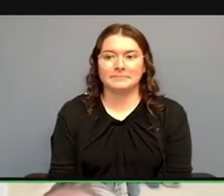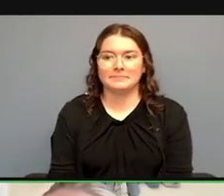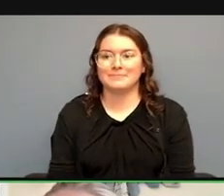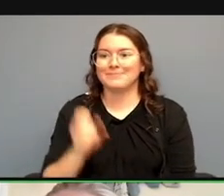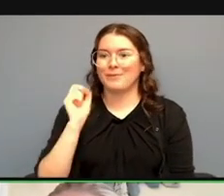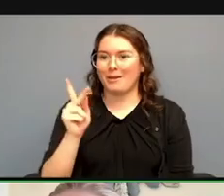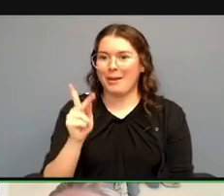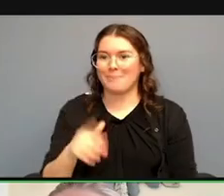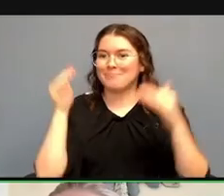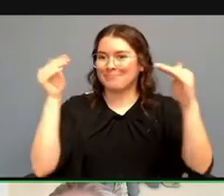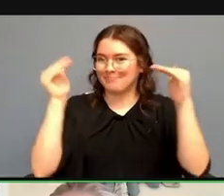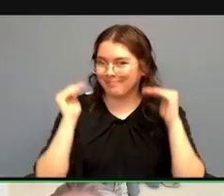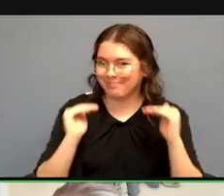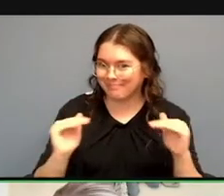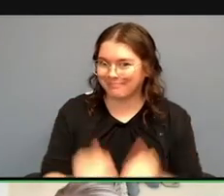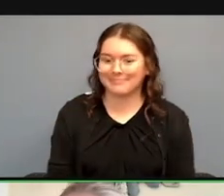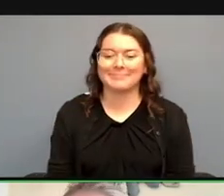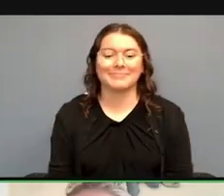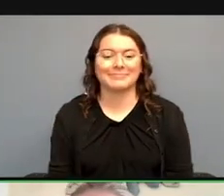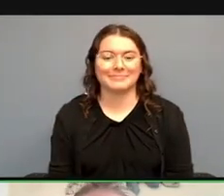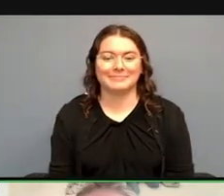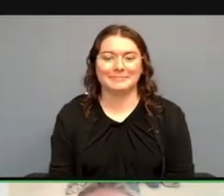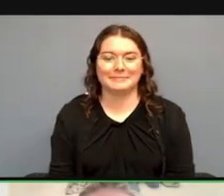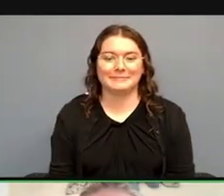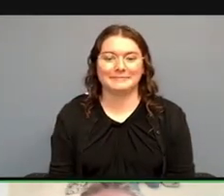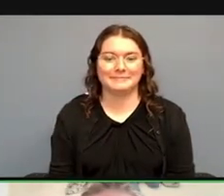Okay, go ahead to the next slide.